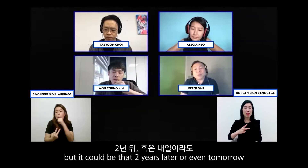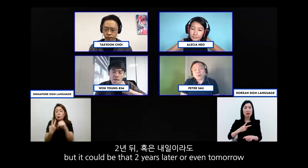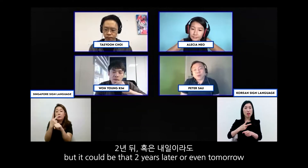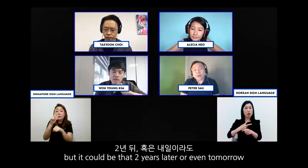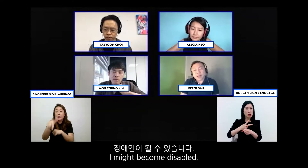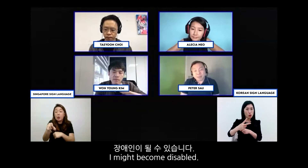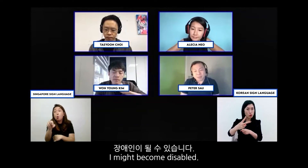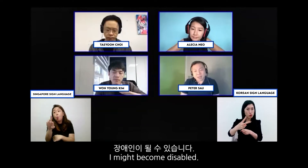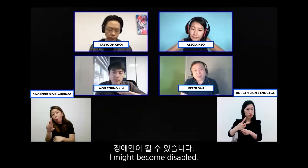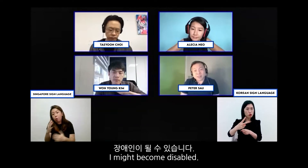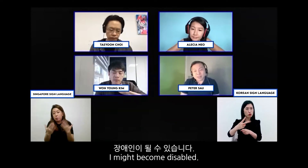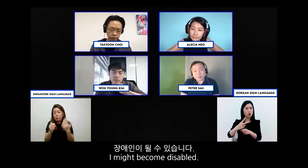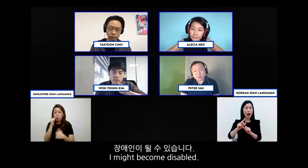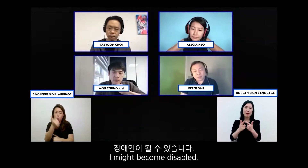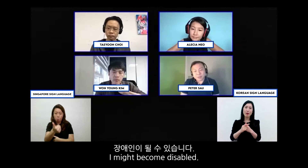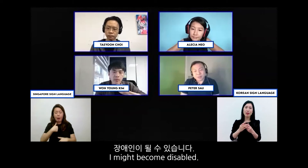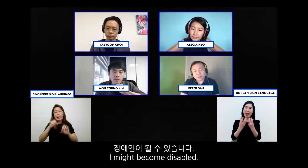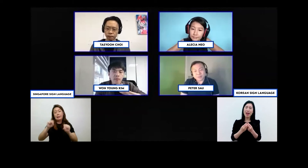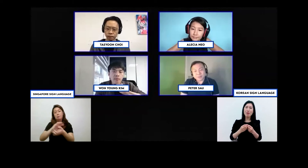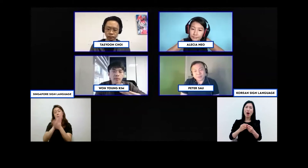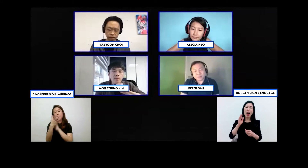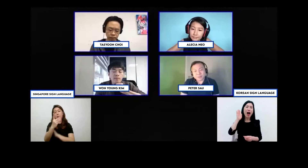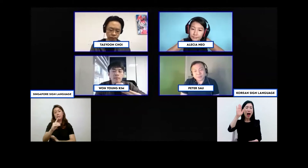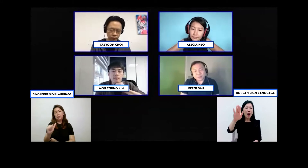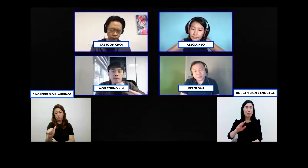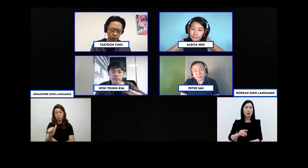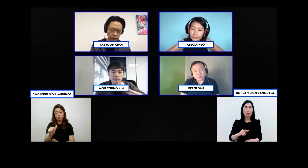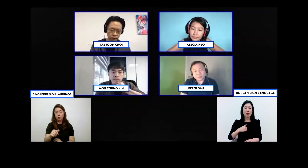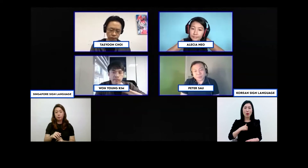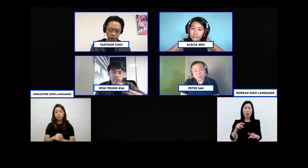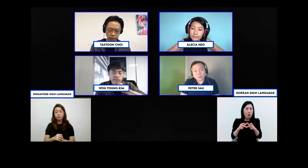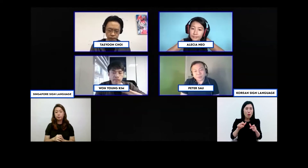even tomorrow, I might become disabled.